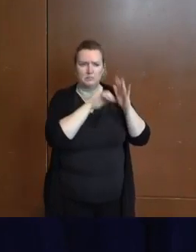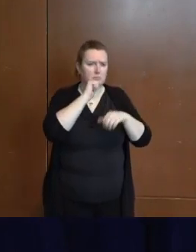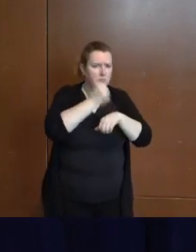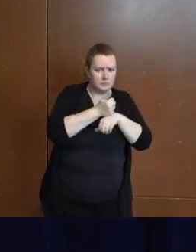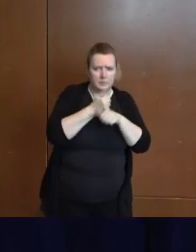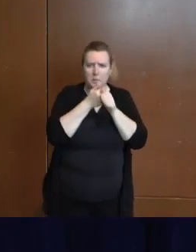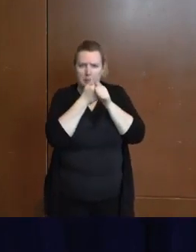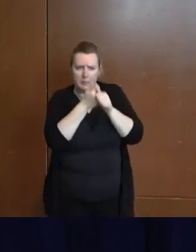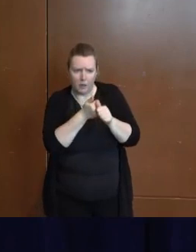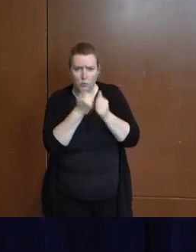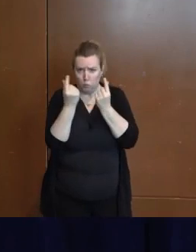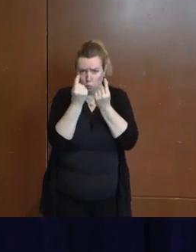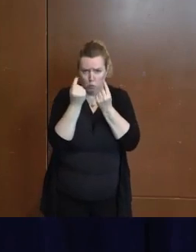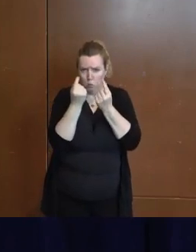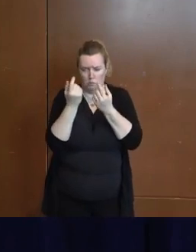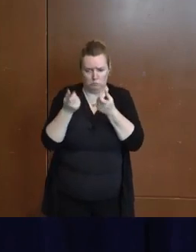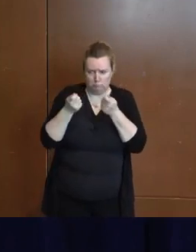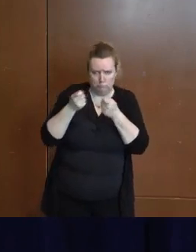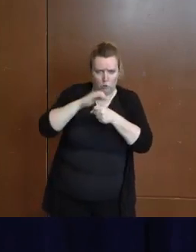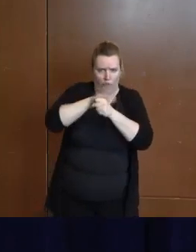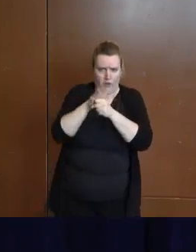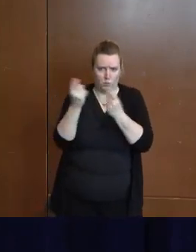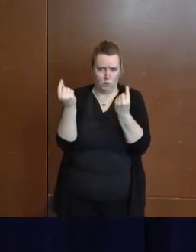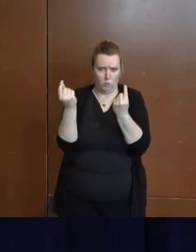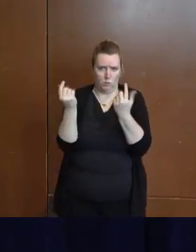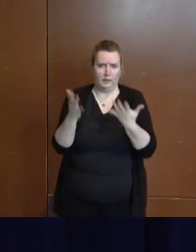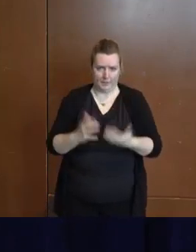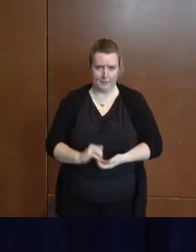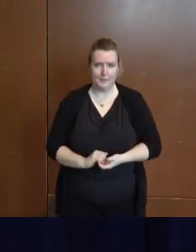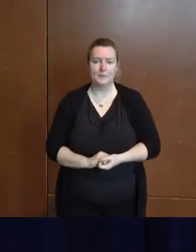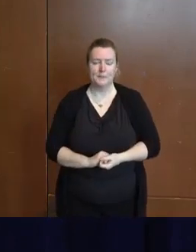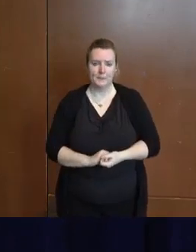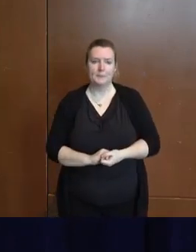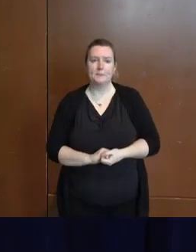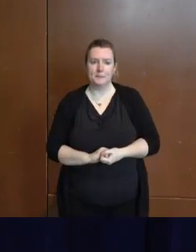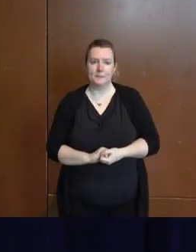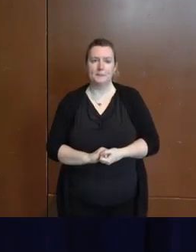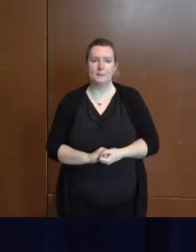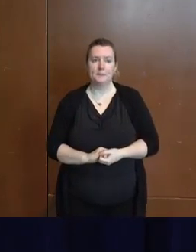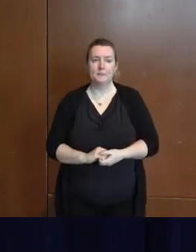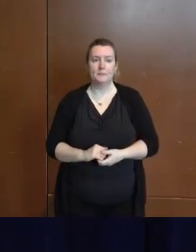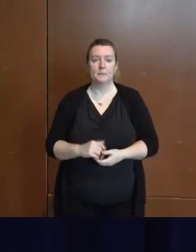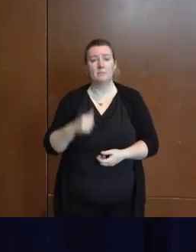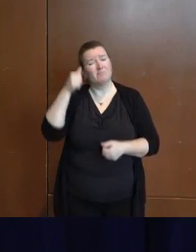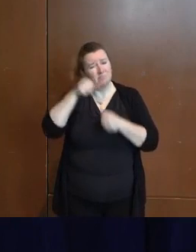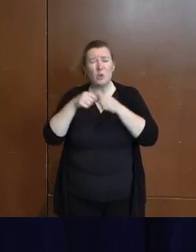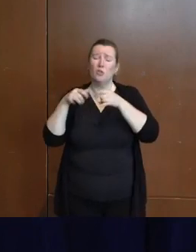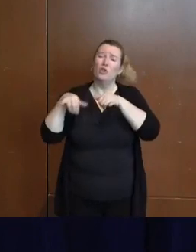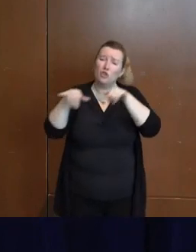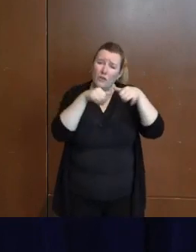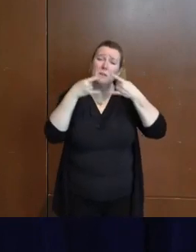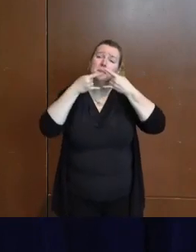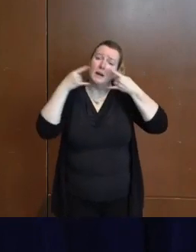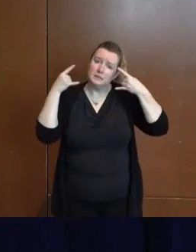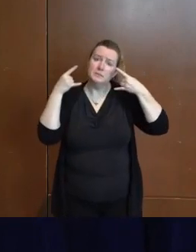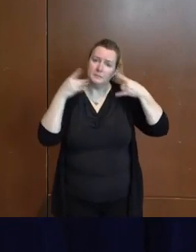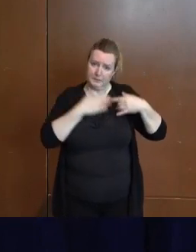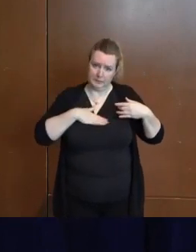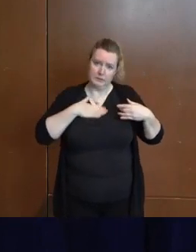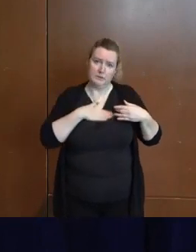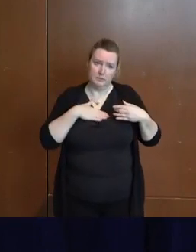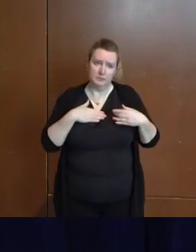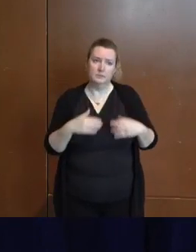staff. Together, these two steps, universal masking and appropriately separating residents returning to